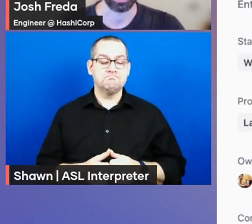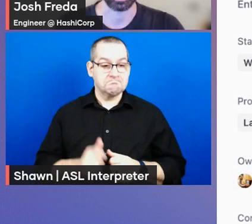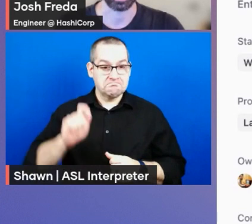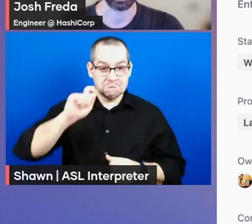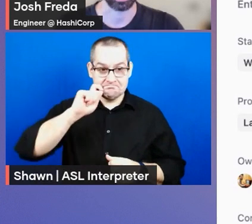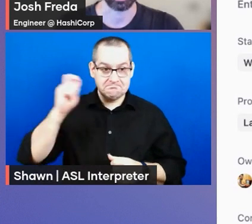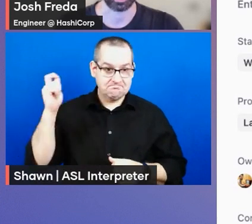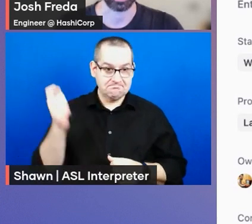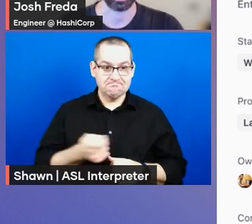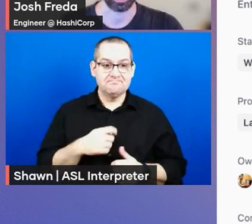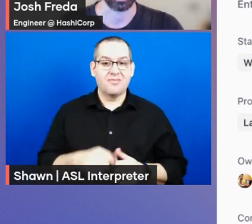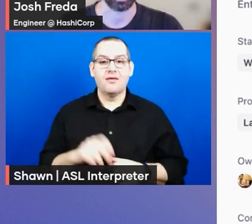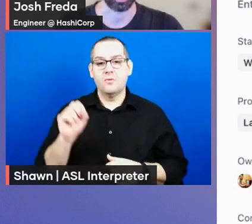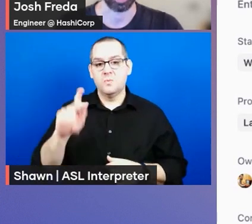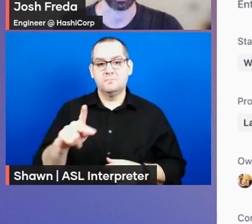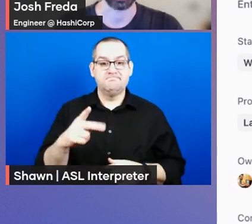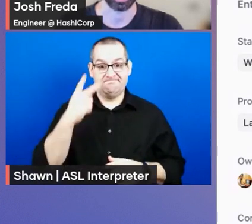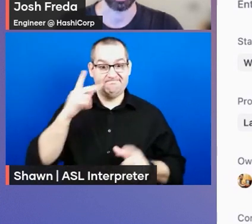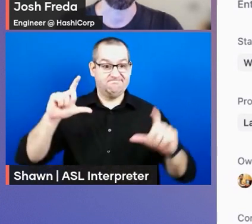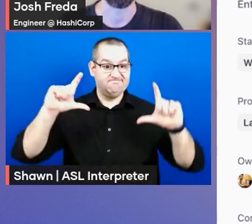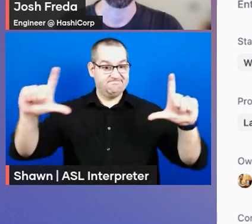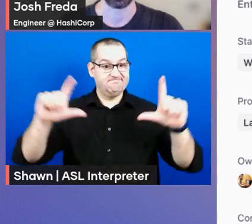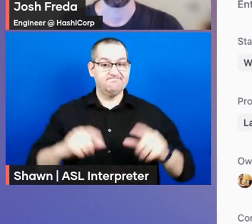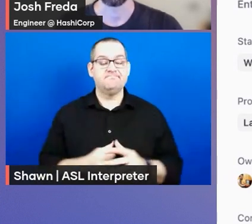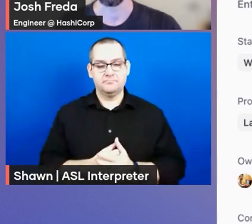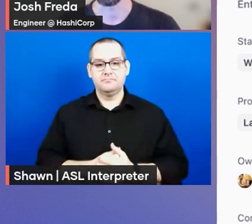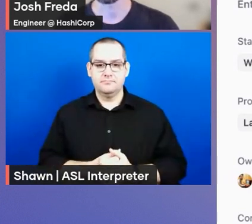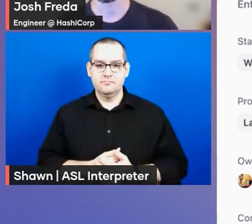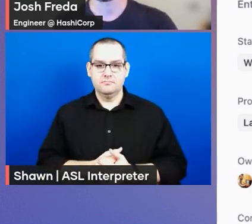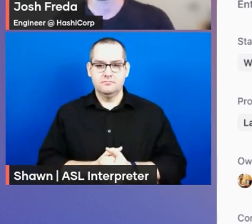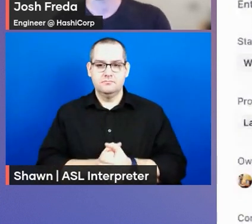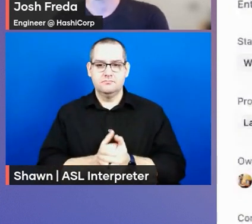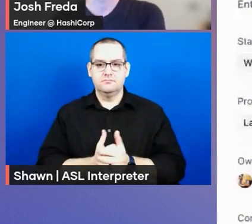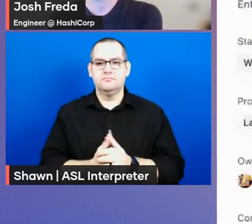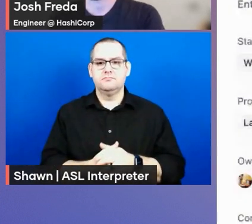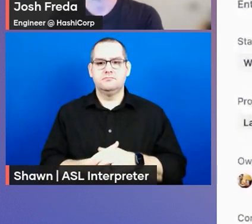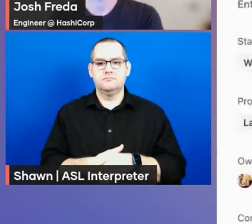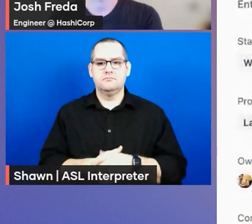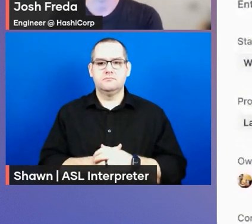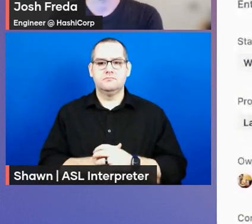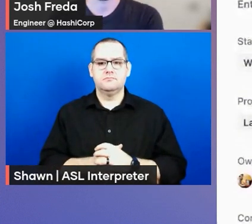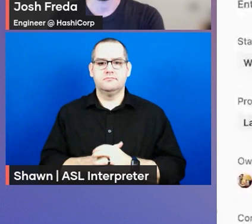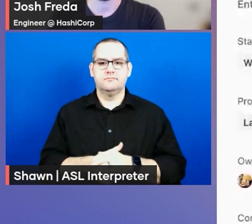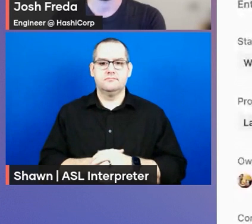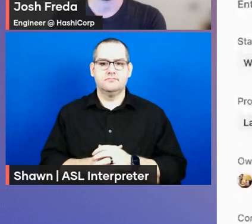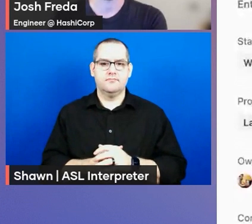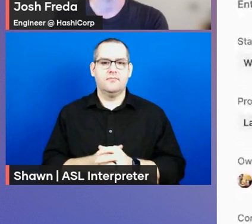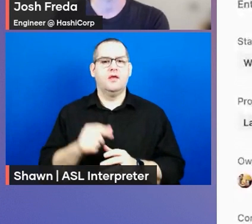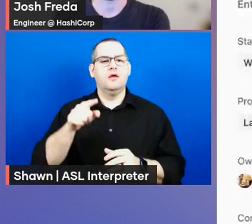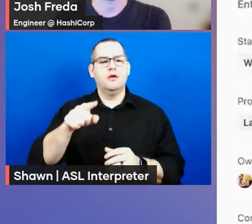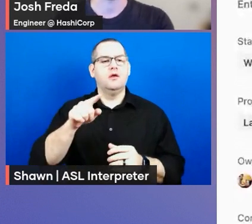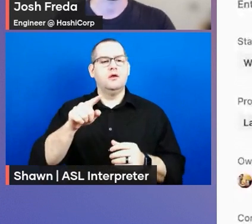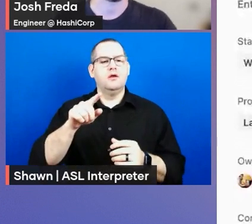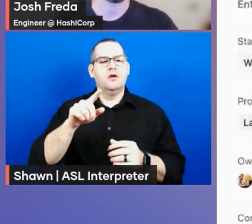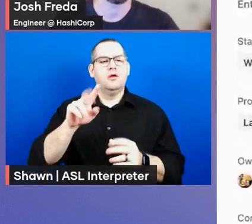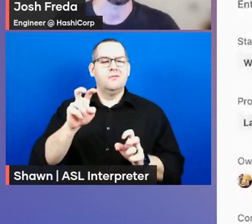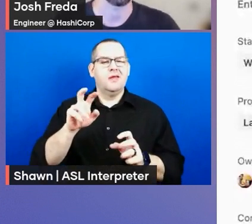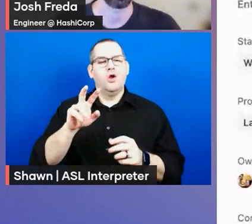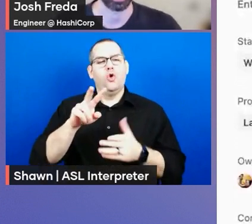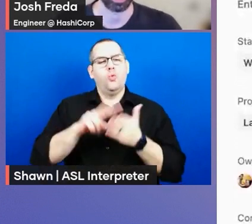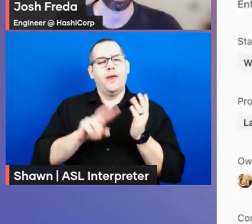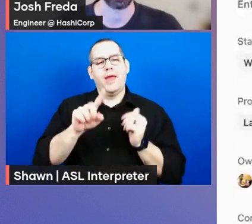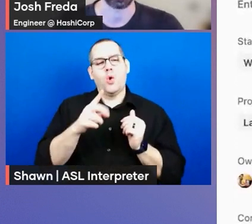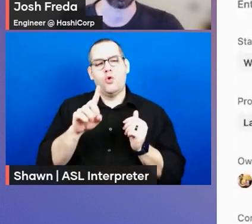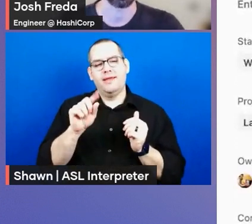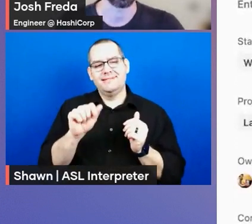have it. You can see this is the header that I was describing. We need to kind of treat this like read-only data. So we'll talk a little bit